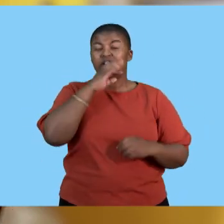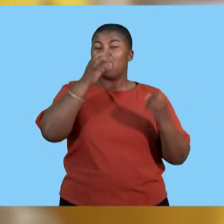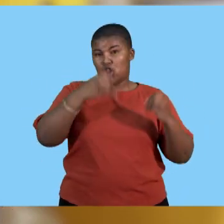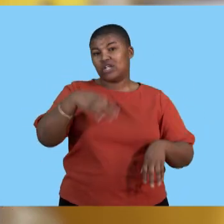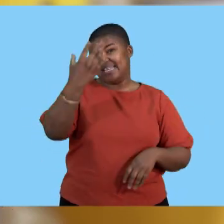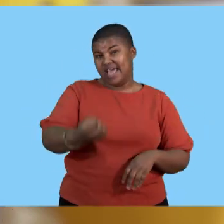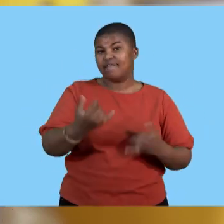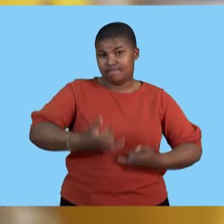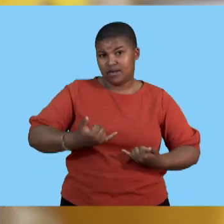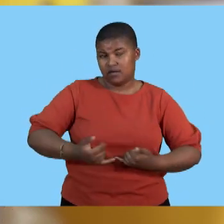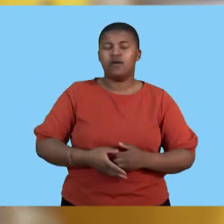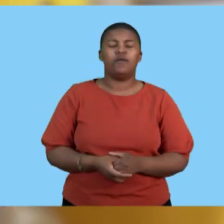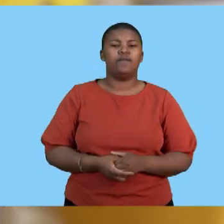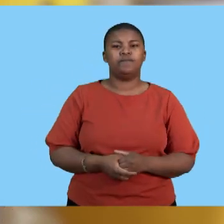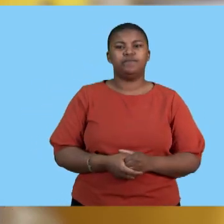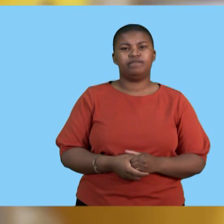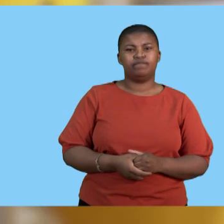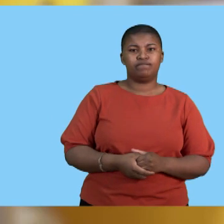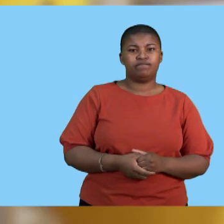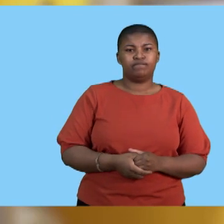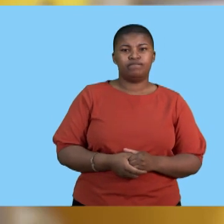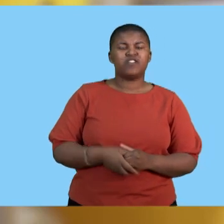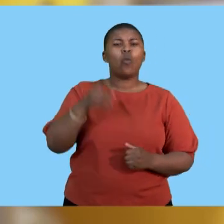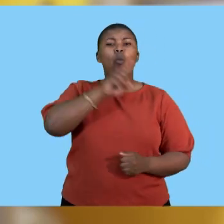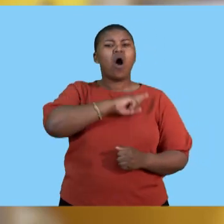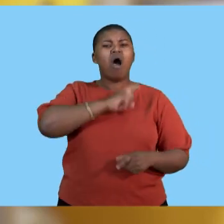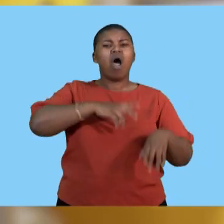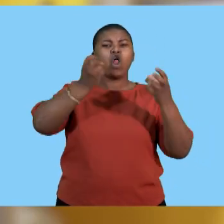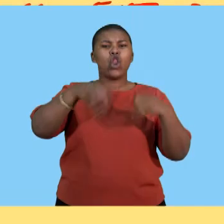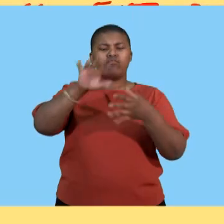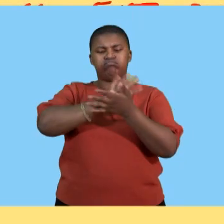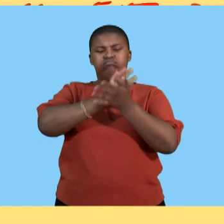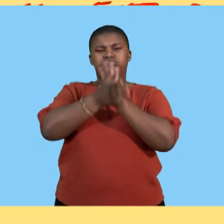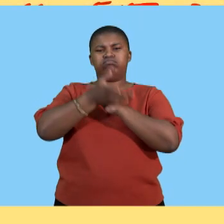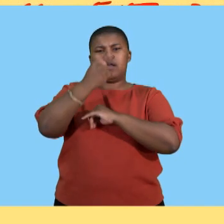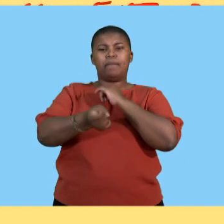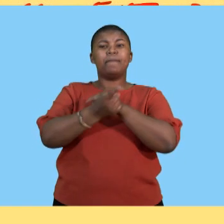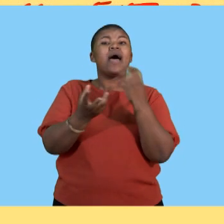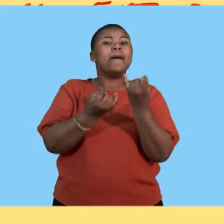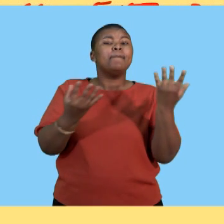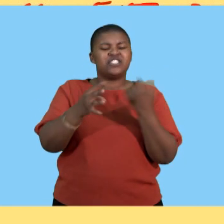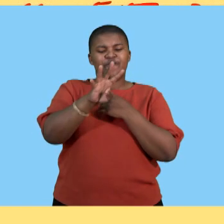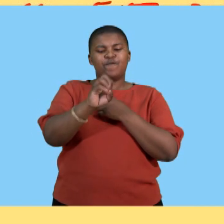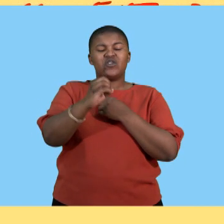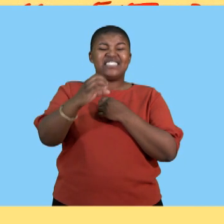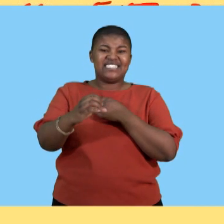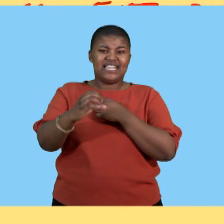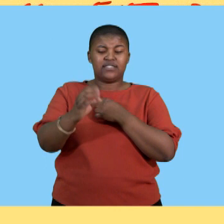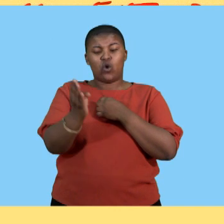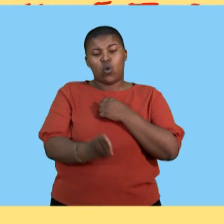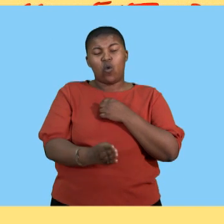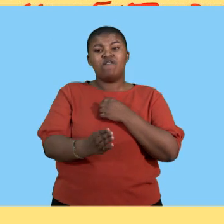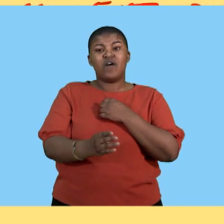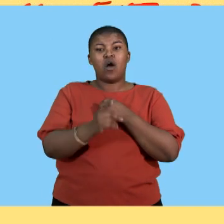now have a loss on stock due to water damage. And that is the 40 cents. 40